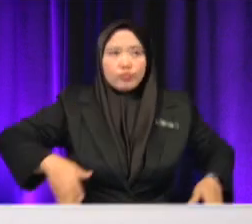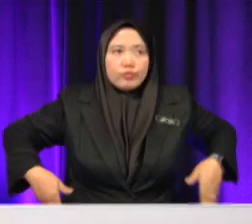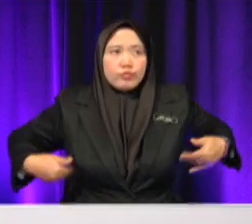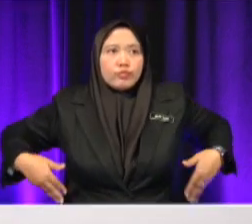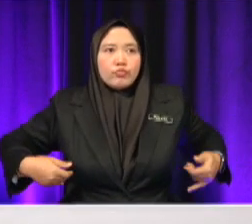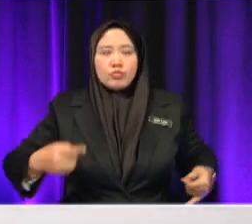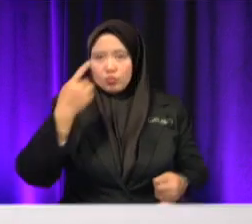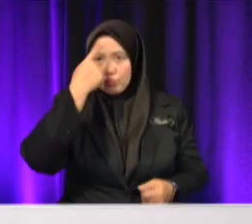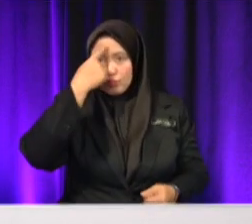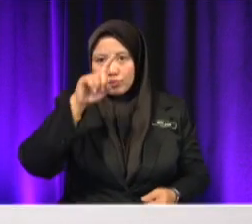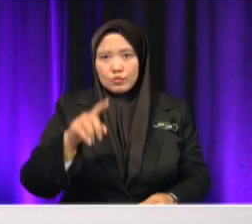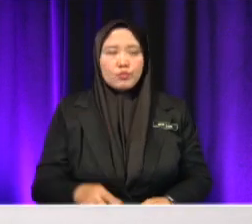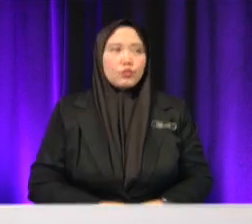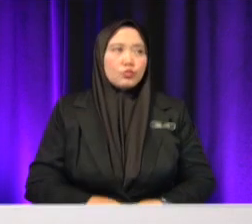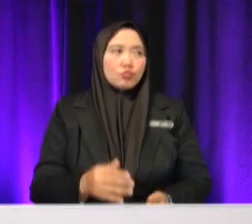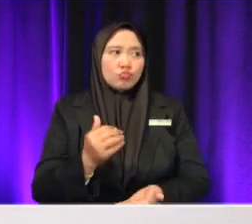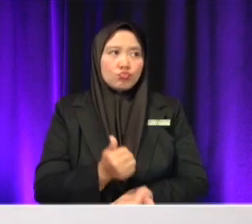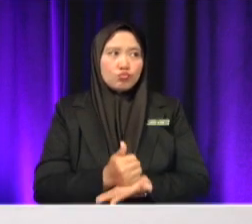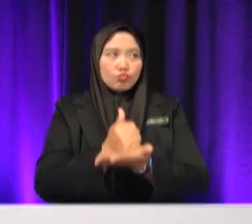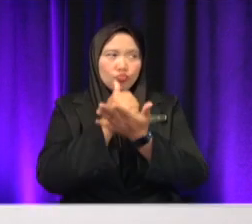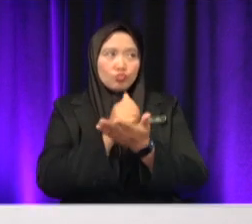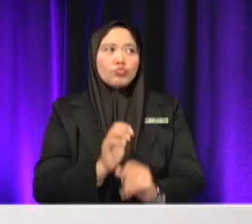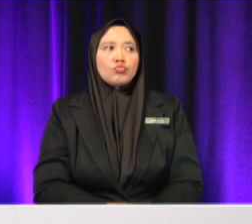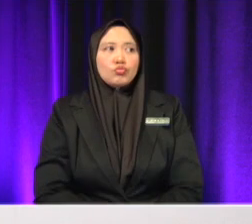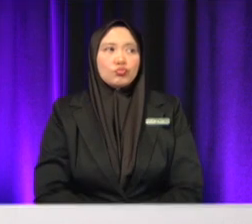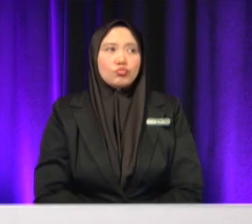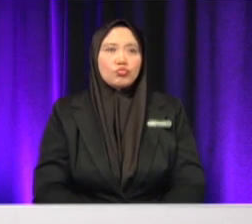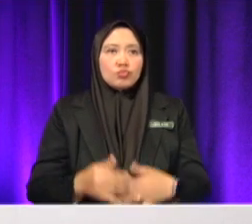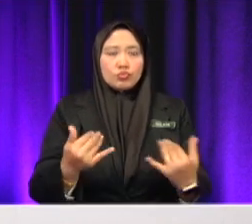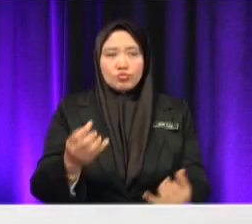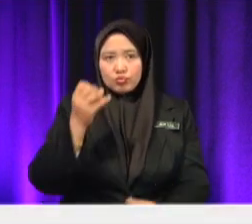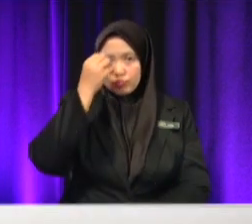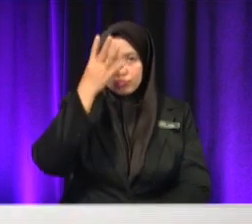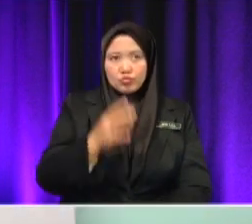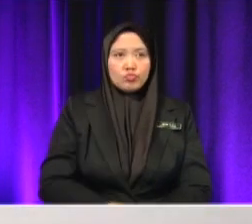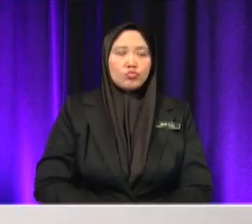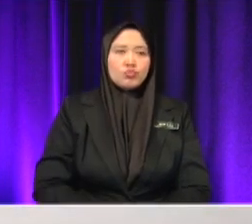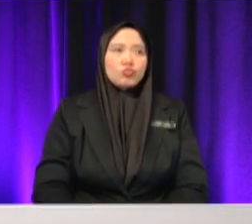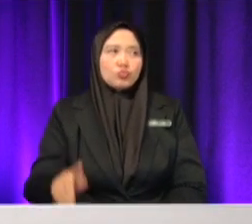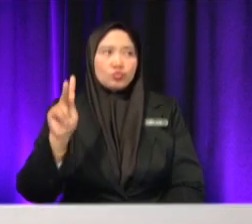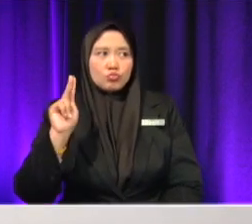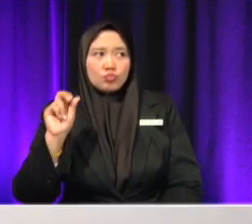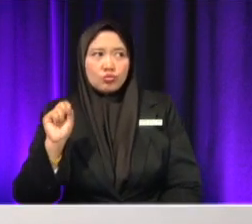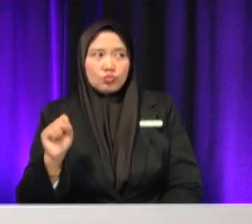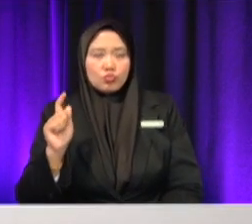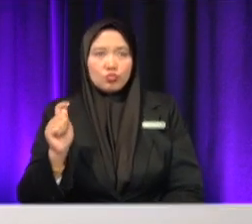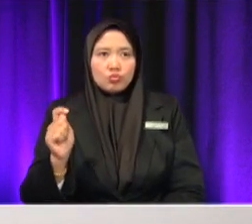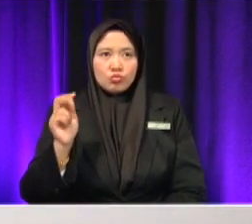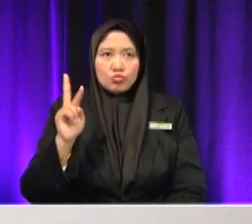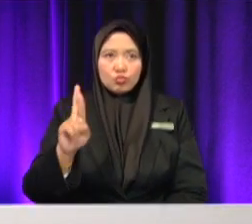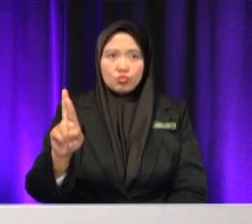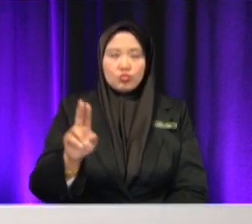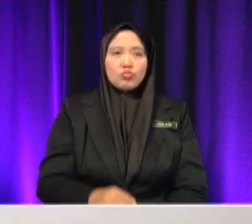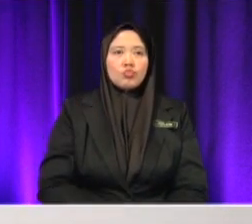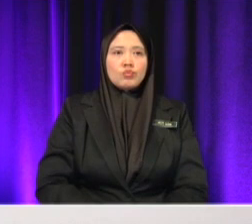Okay, thank you, Akila. So any charities mentioned here? Yes, the KSTR, which is the Kids Saving the Rainforest, same